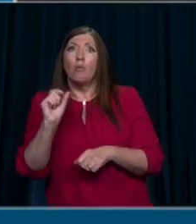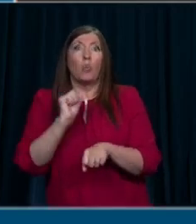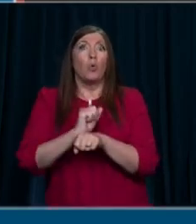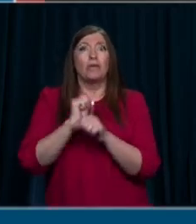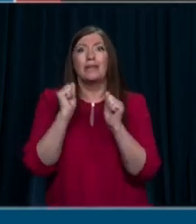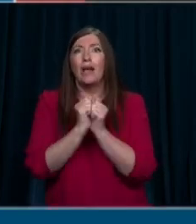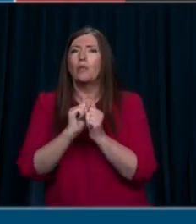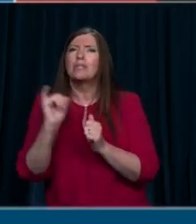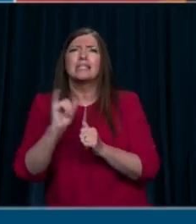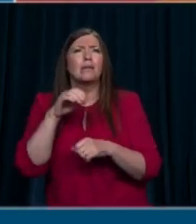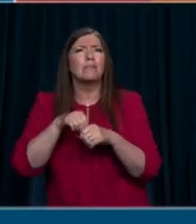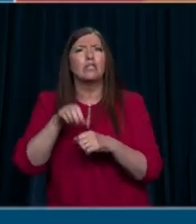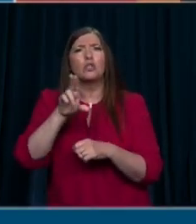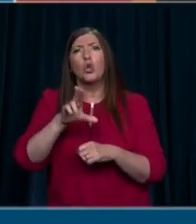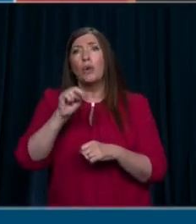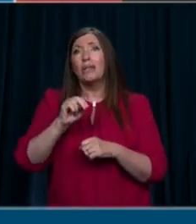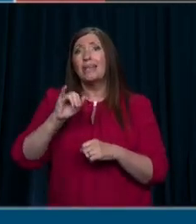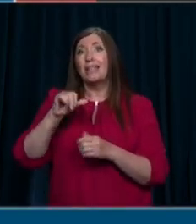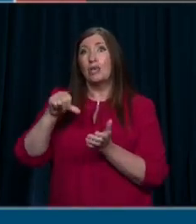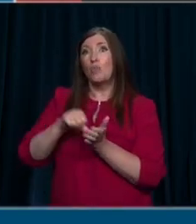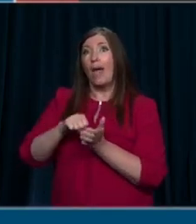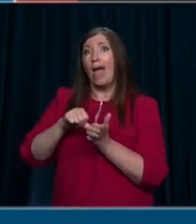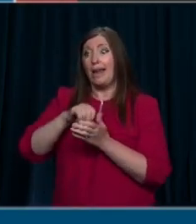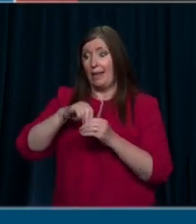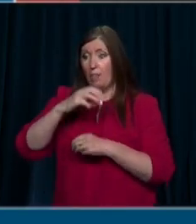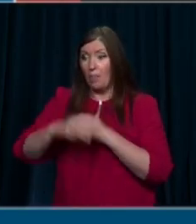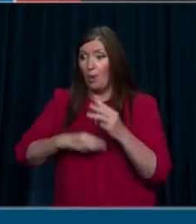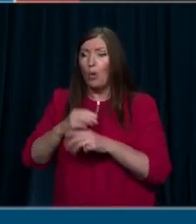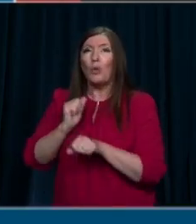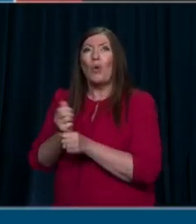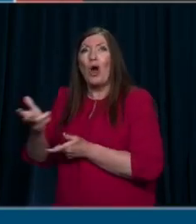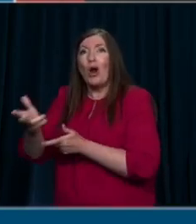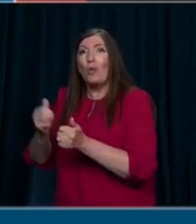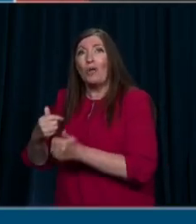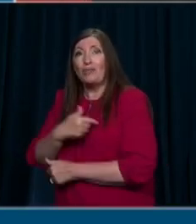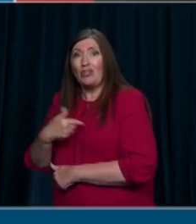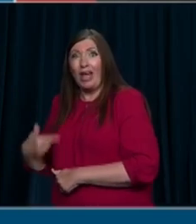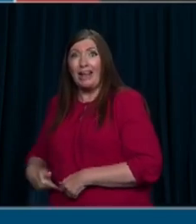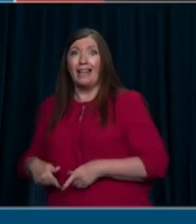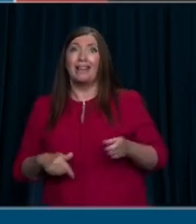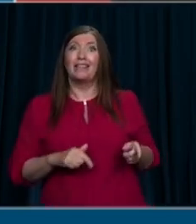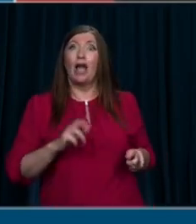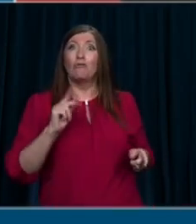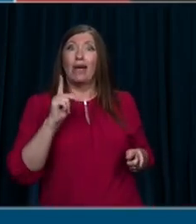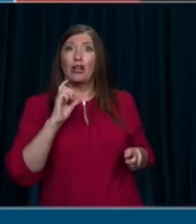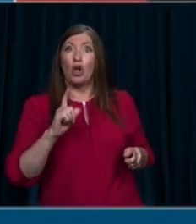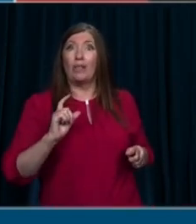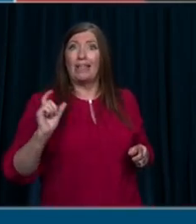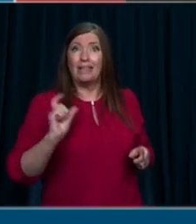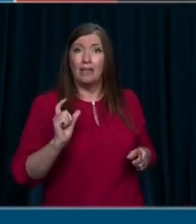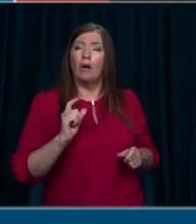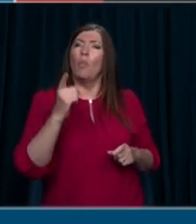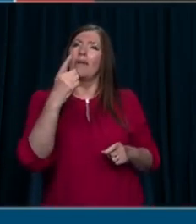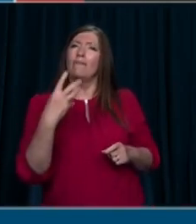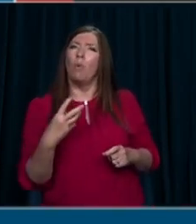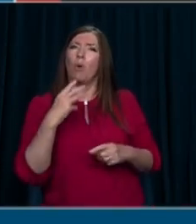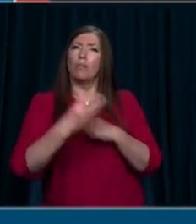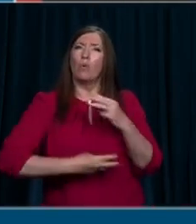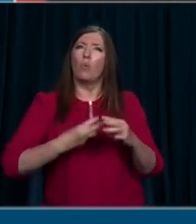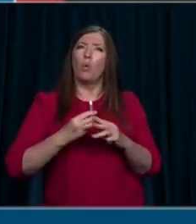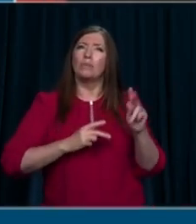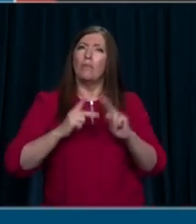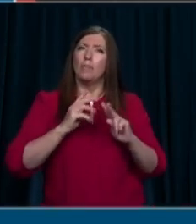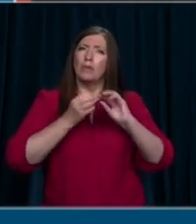just like in the UN, the Irans of the world work with the Chinas. The radical Islamists, which is a quarter of the world's population, also work